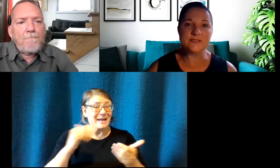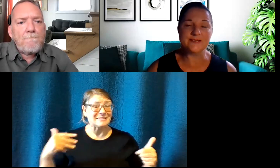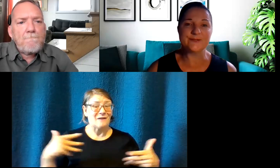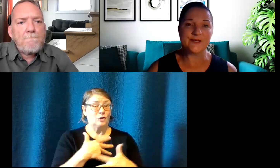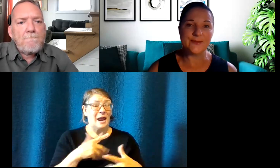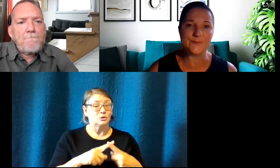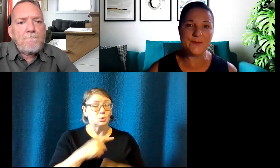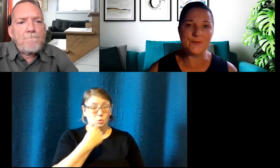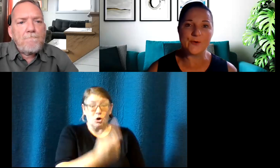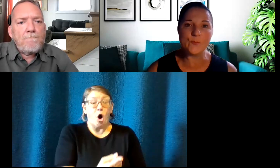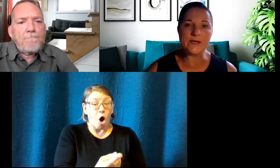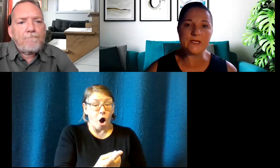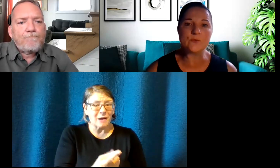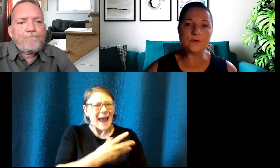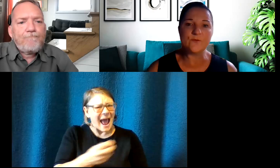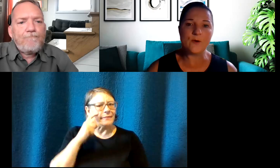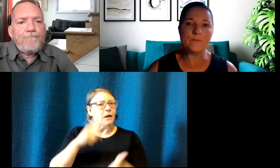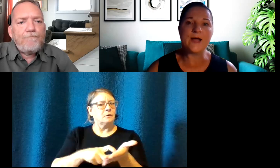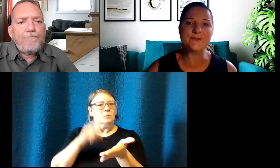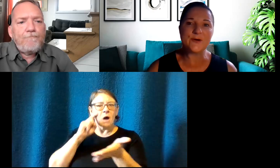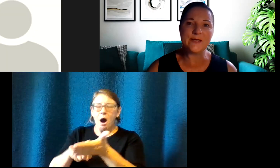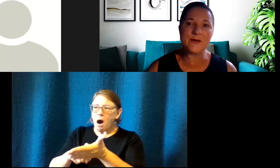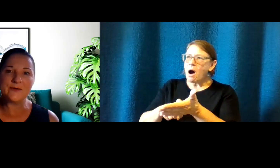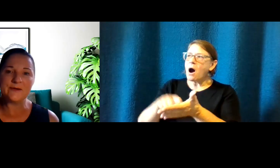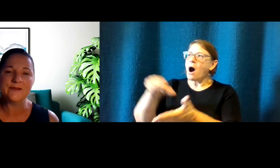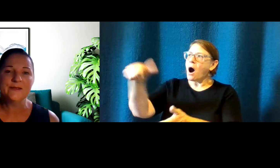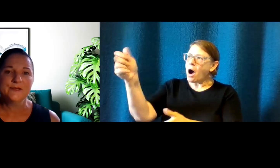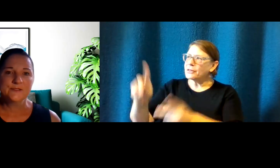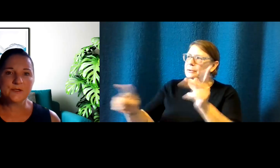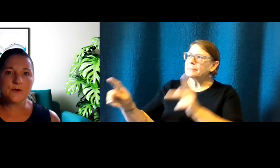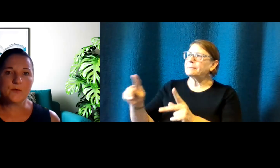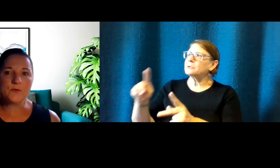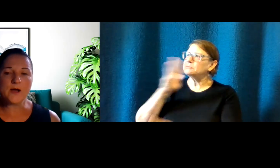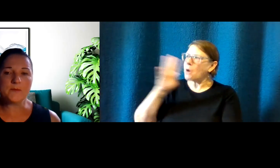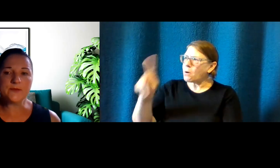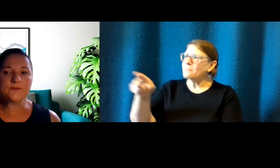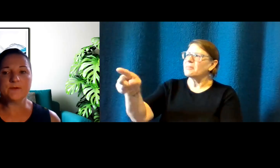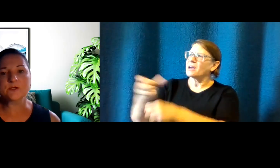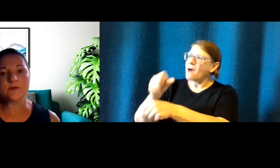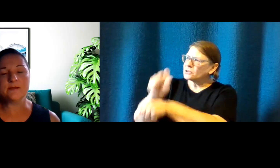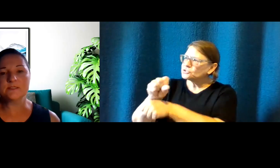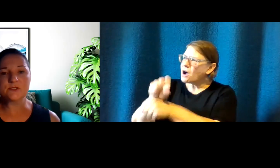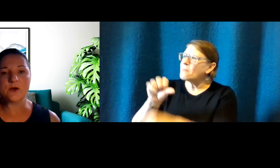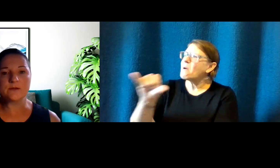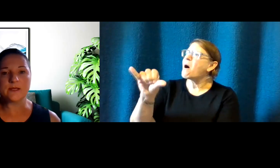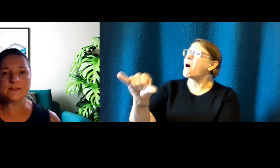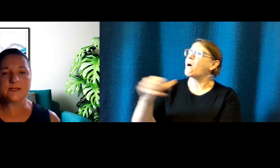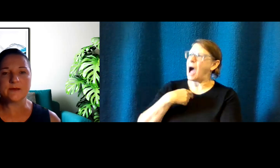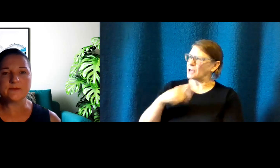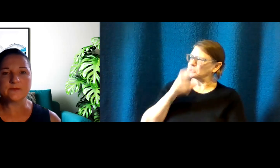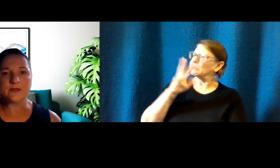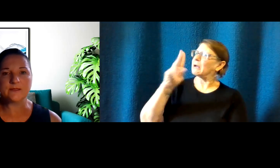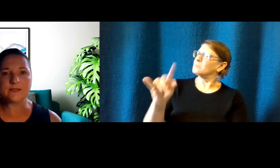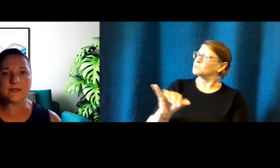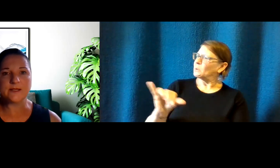also see that there's other people they're opening doors for by talking about it. So I thought that was a great start. Like I